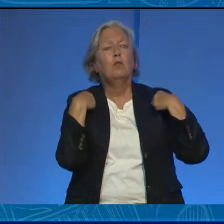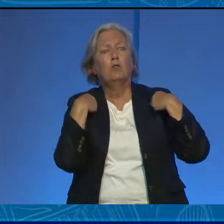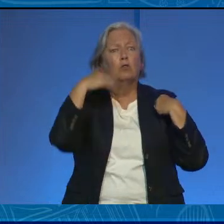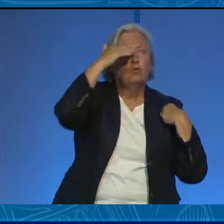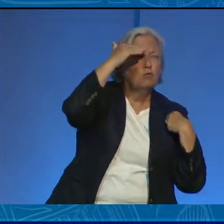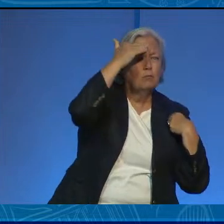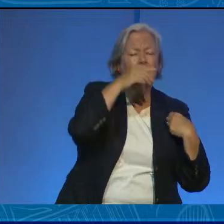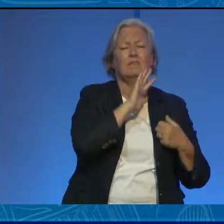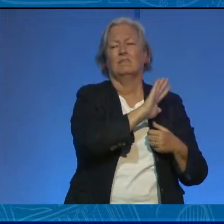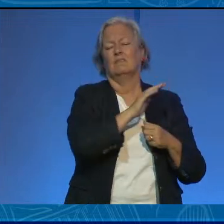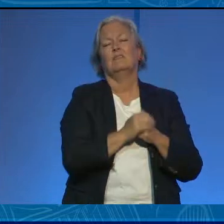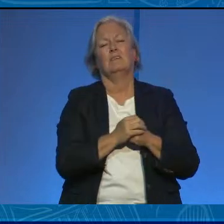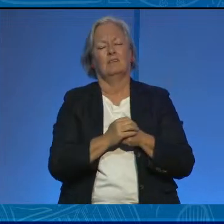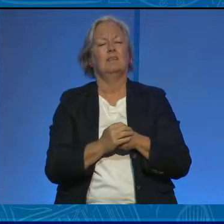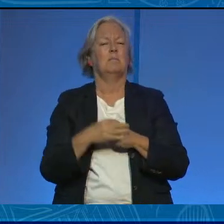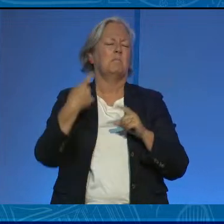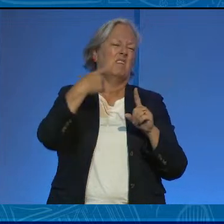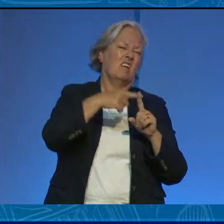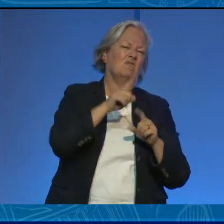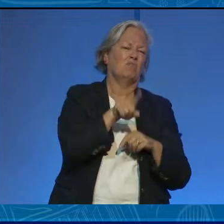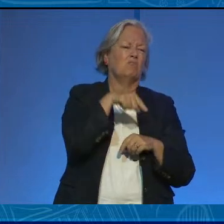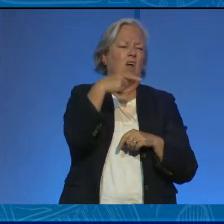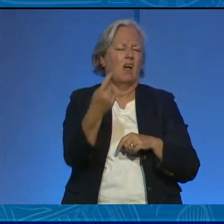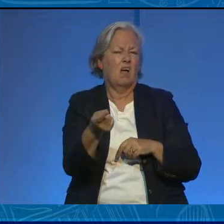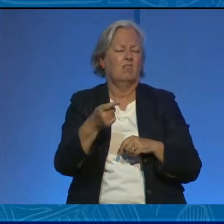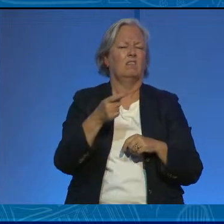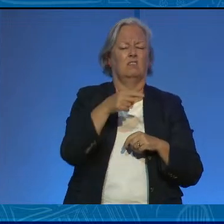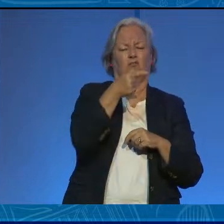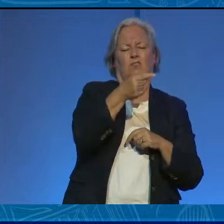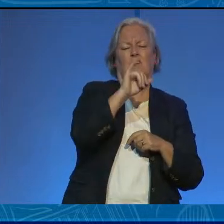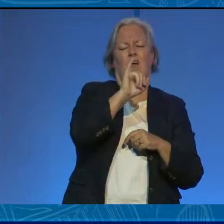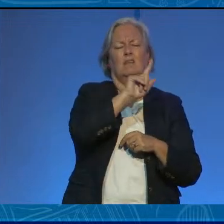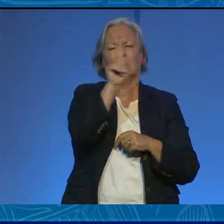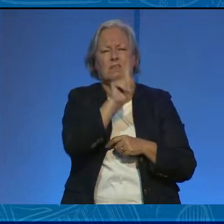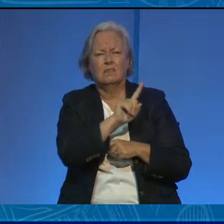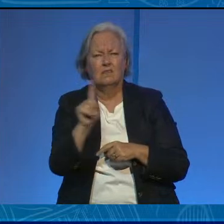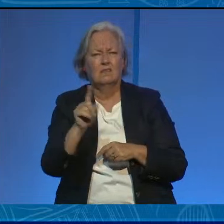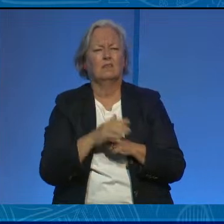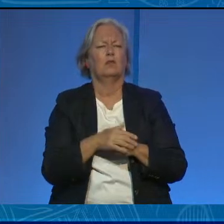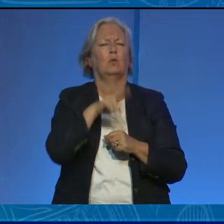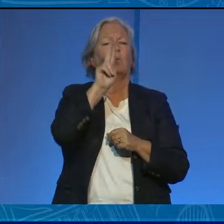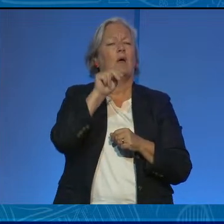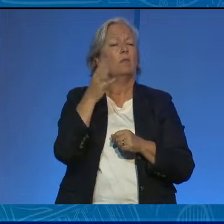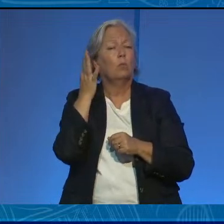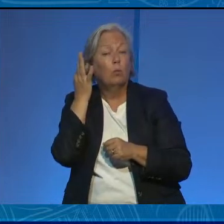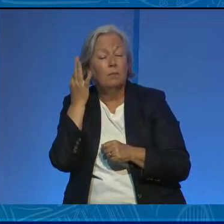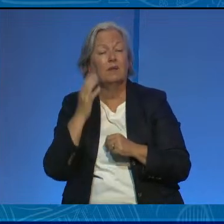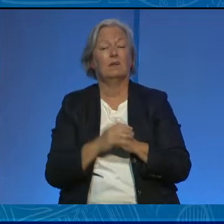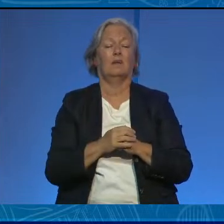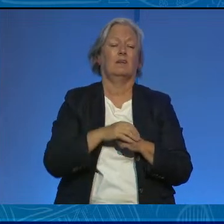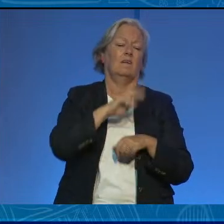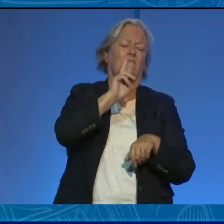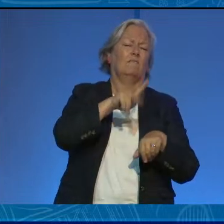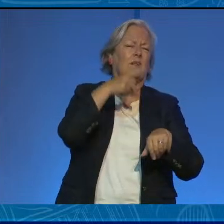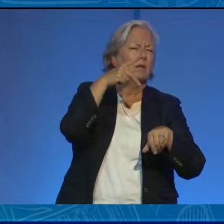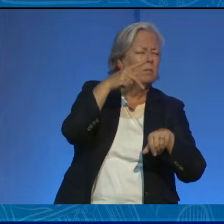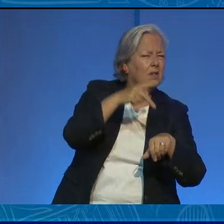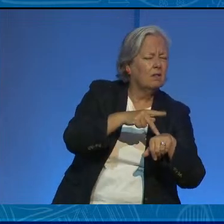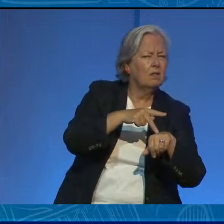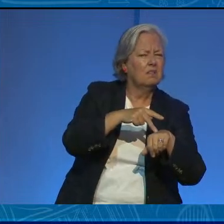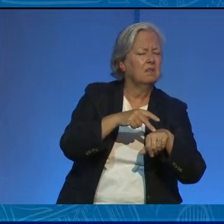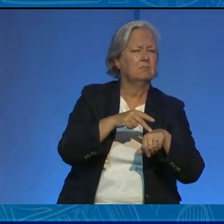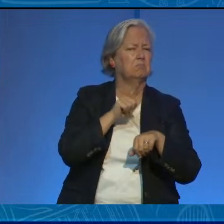Board, Century Pacific Food Incorporated, GIZ, UN Women, Philippine Transmarine